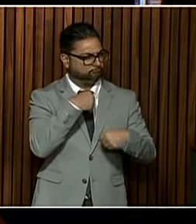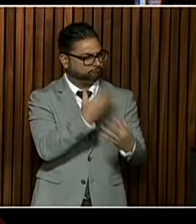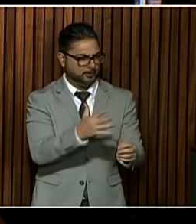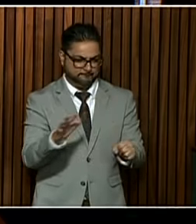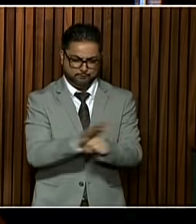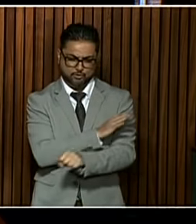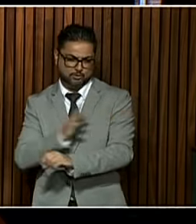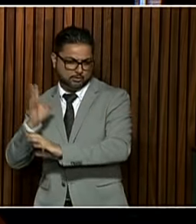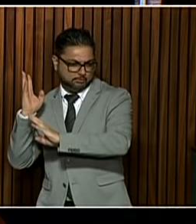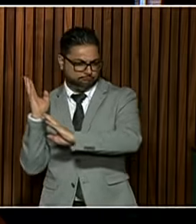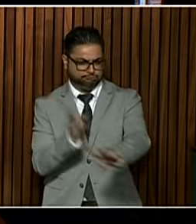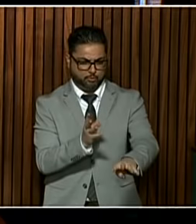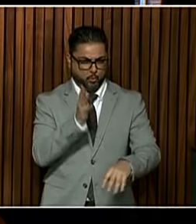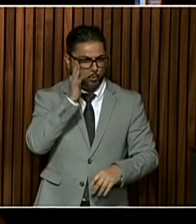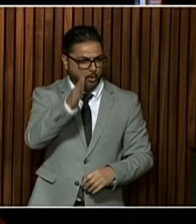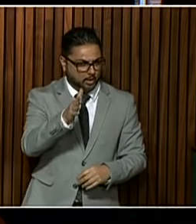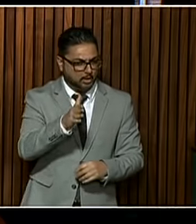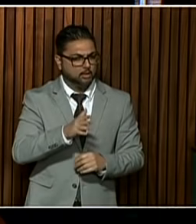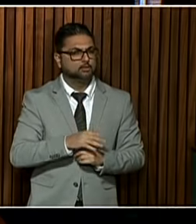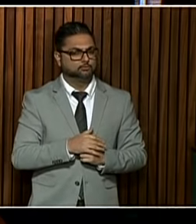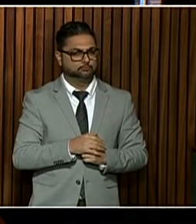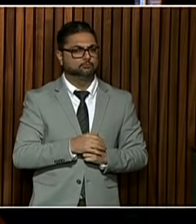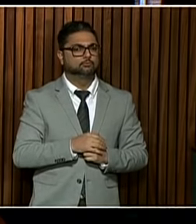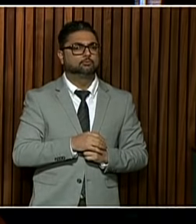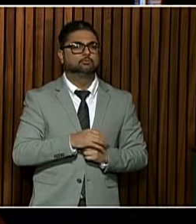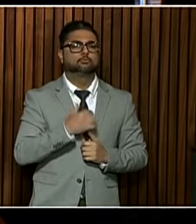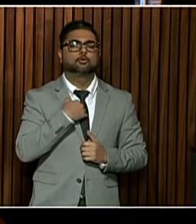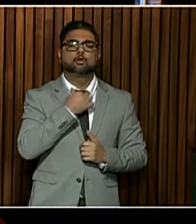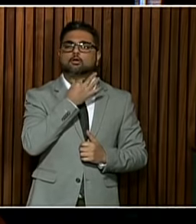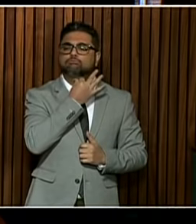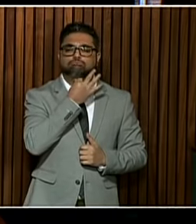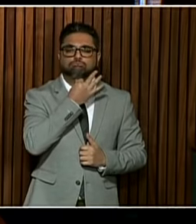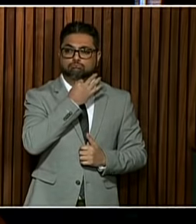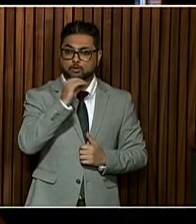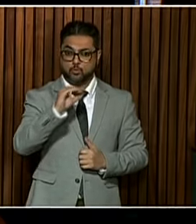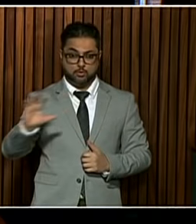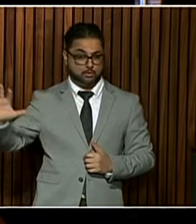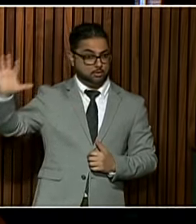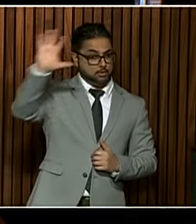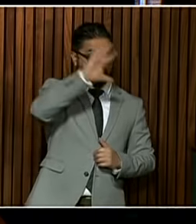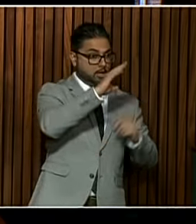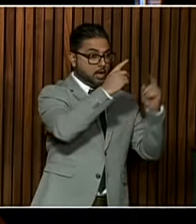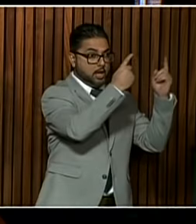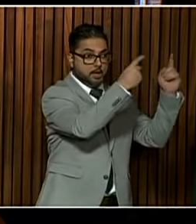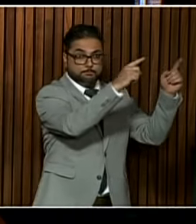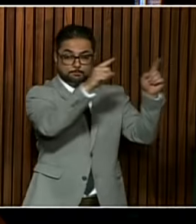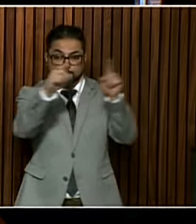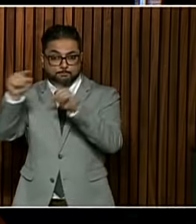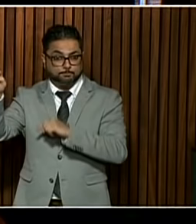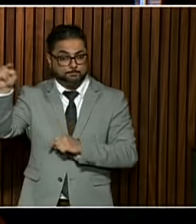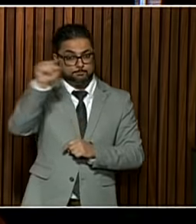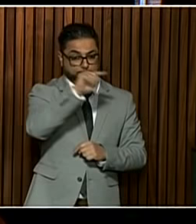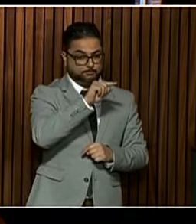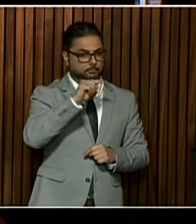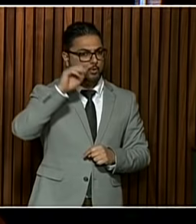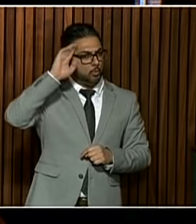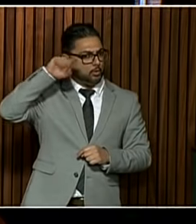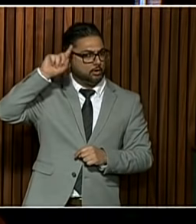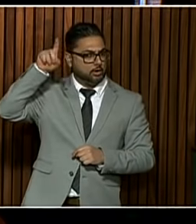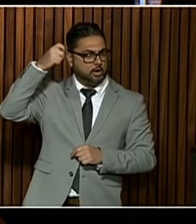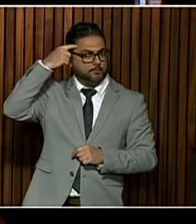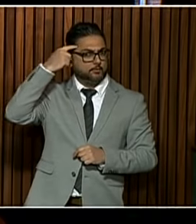The Minister of Health alluded to the possibility of shuffling caseloads to other hospitals. Is that happening anywhere in the